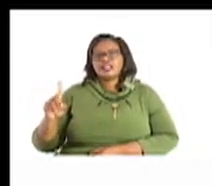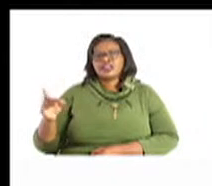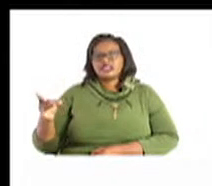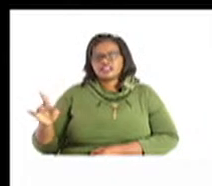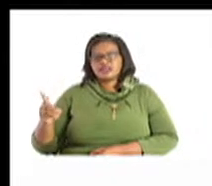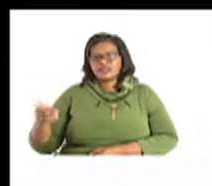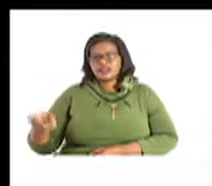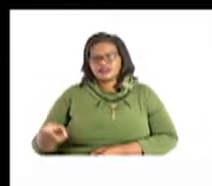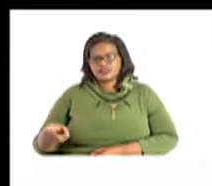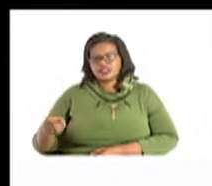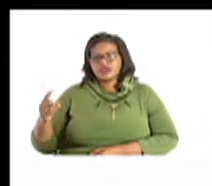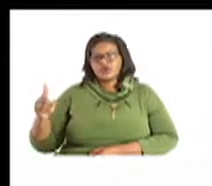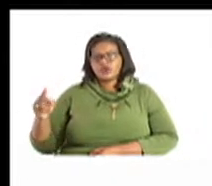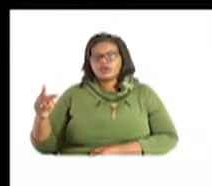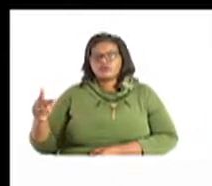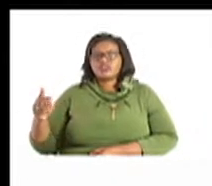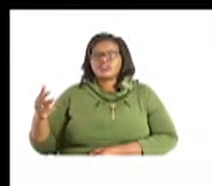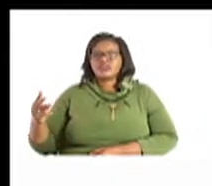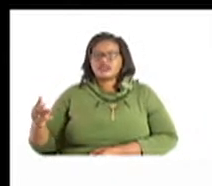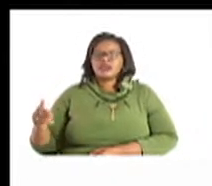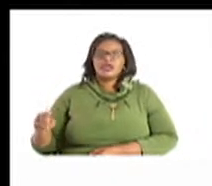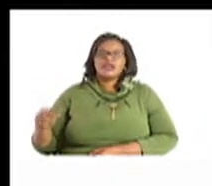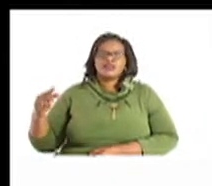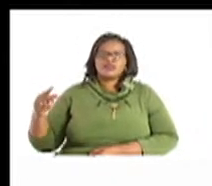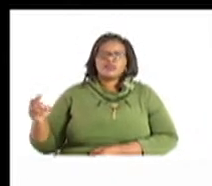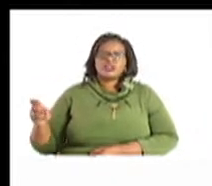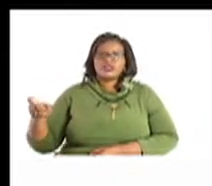18,123. Then the last one,